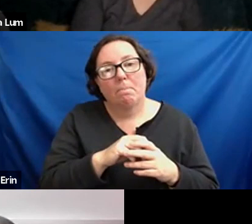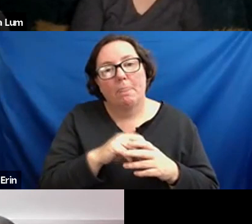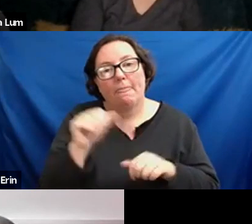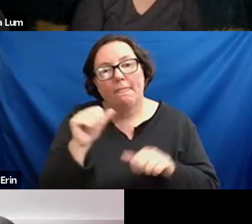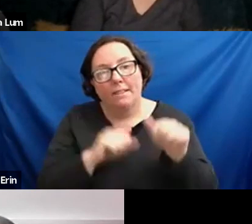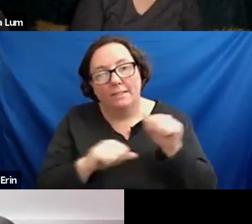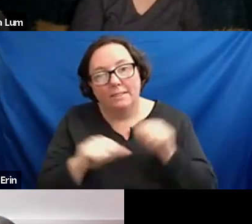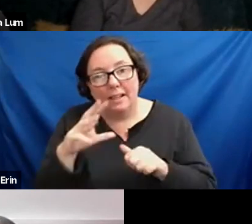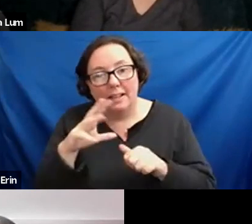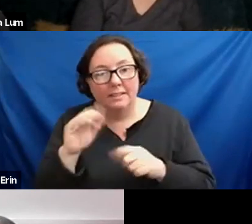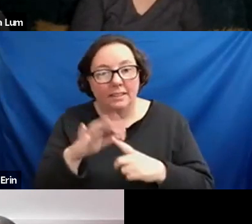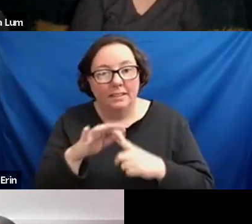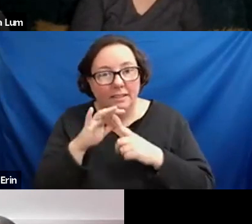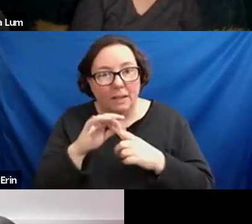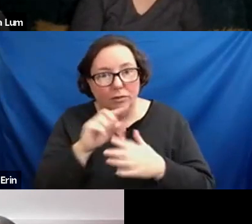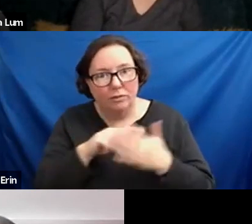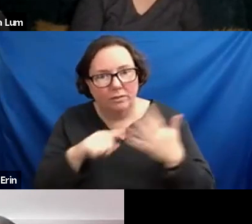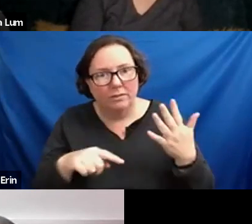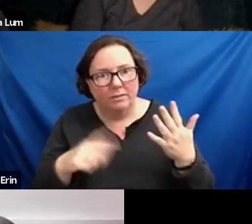science and specials,